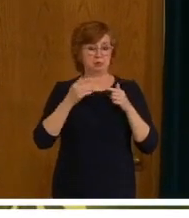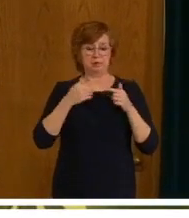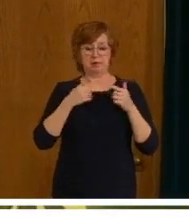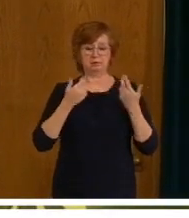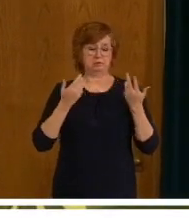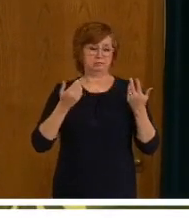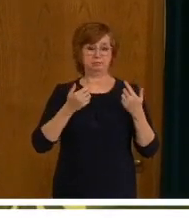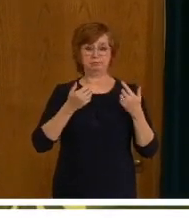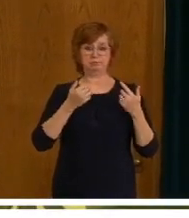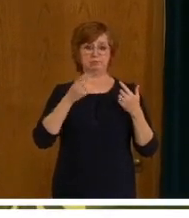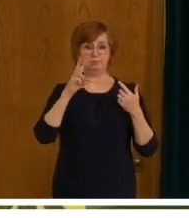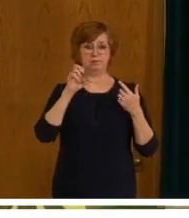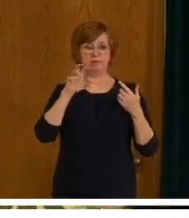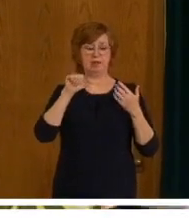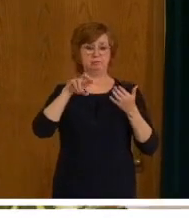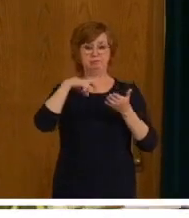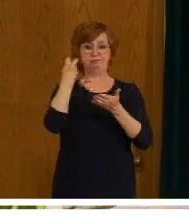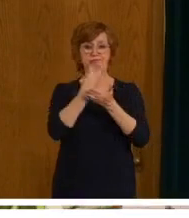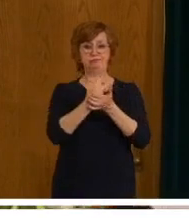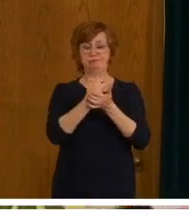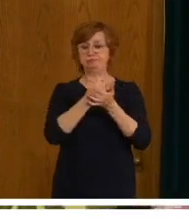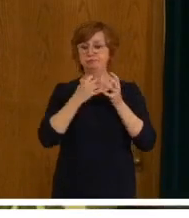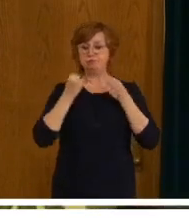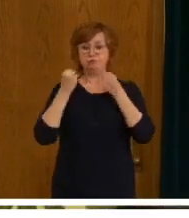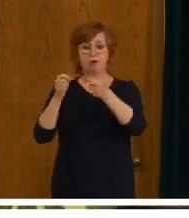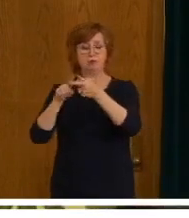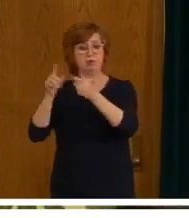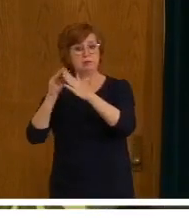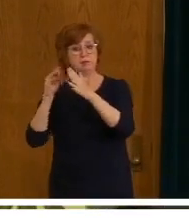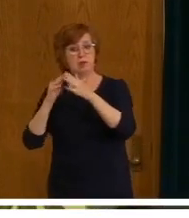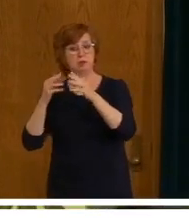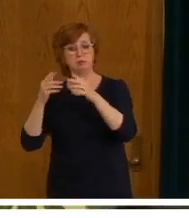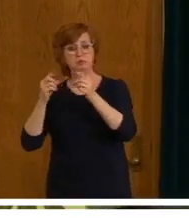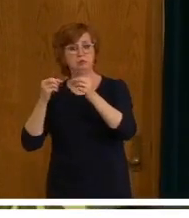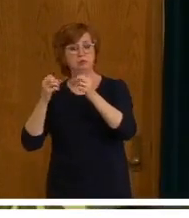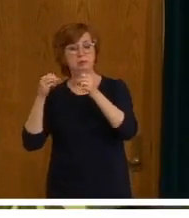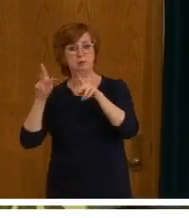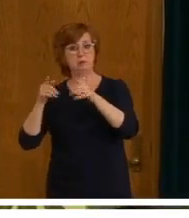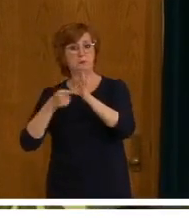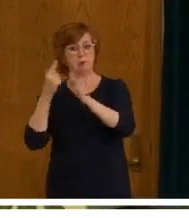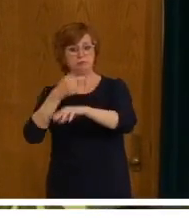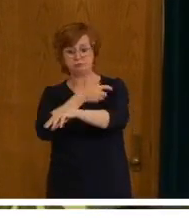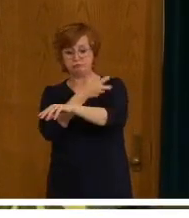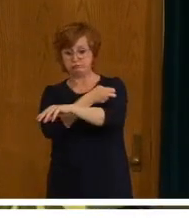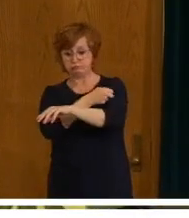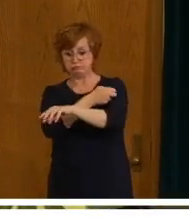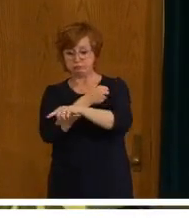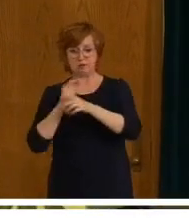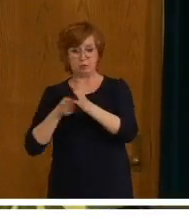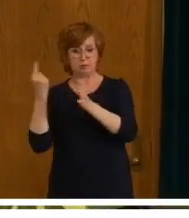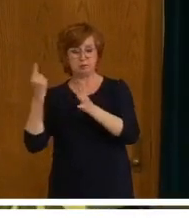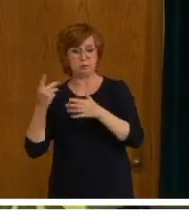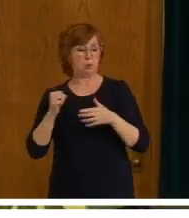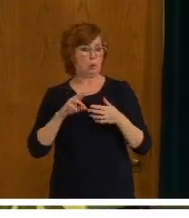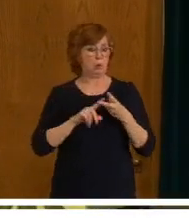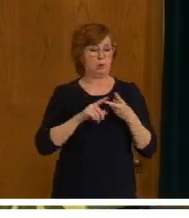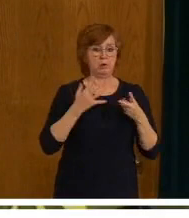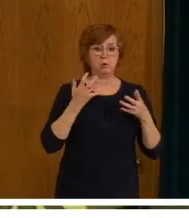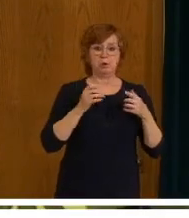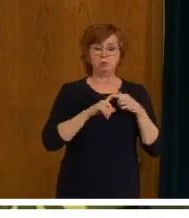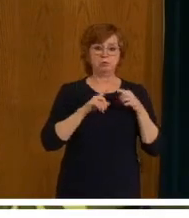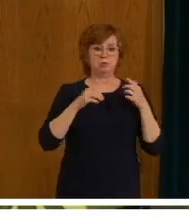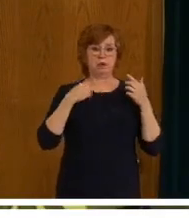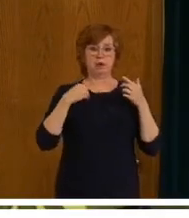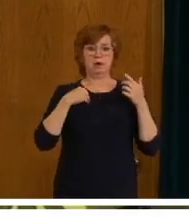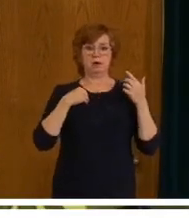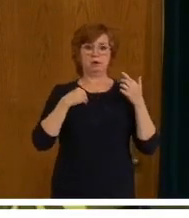first dose? So there's a number of things, and Scott, you might add a few things in here, but I'll just mention a number of things off